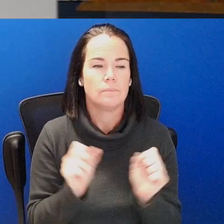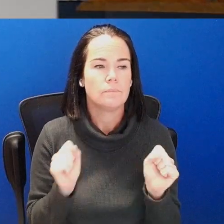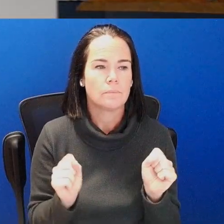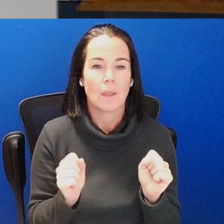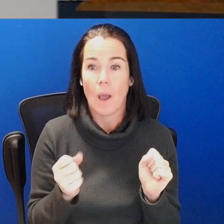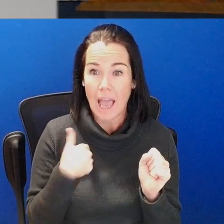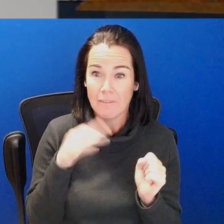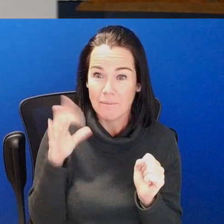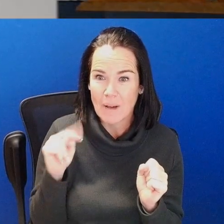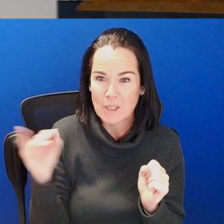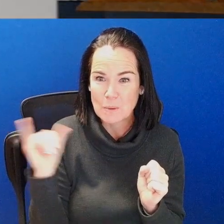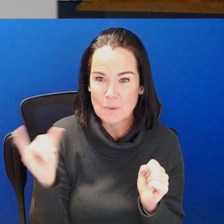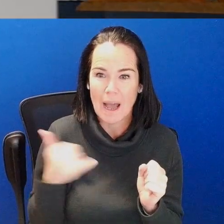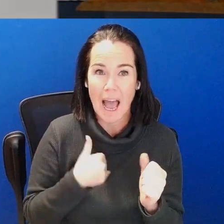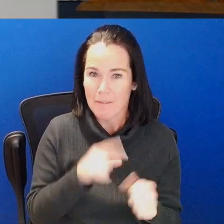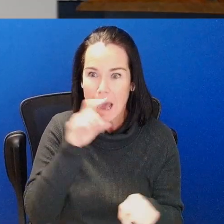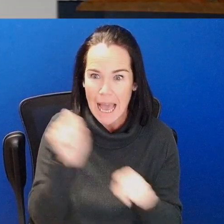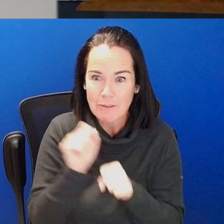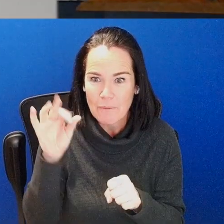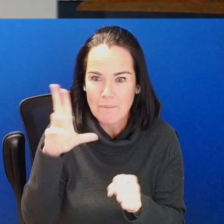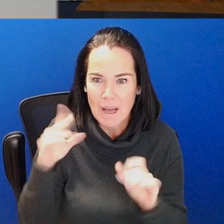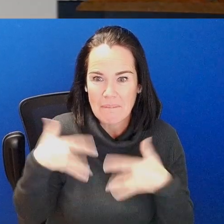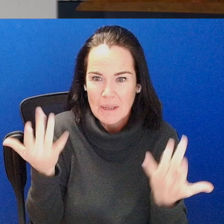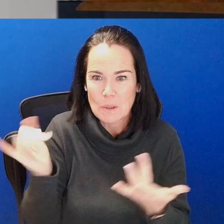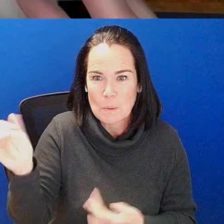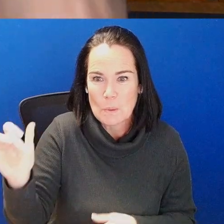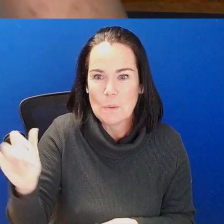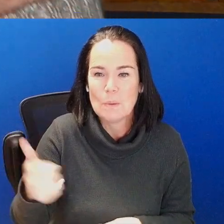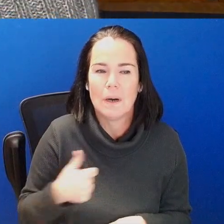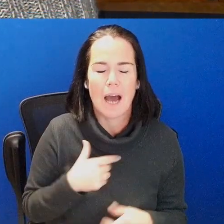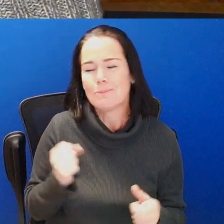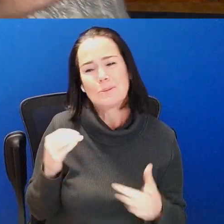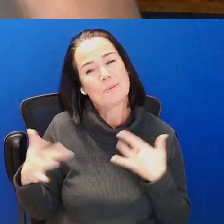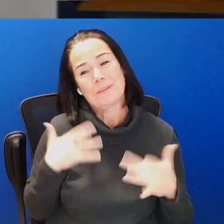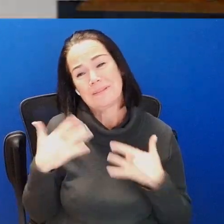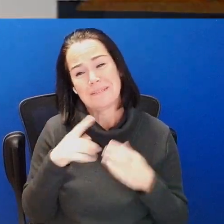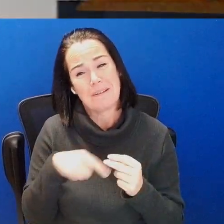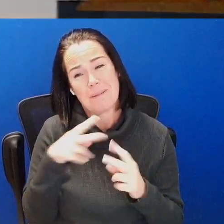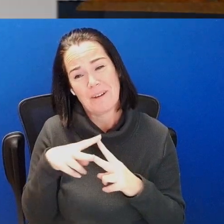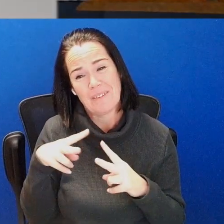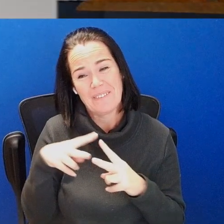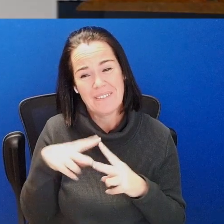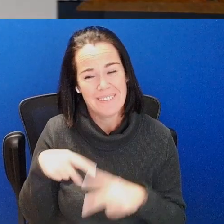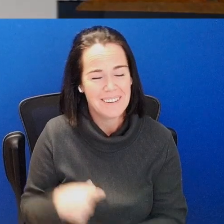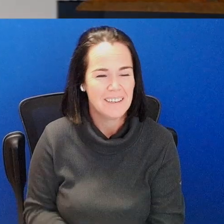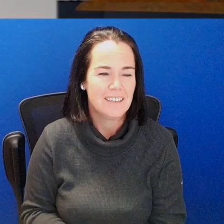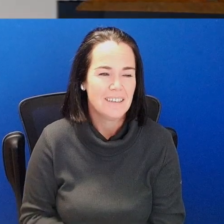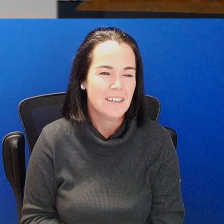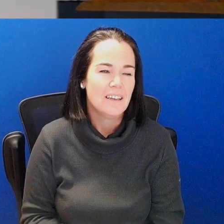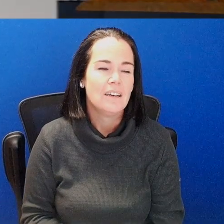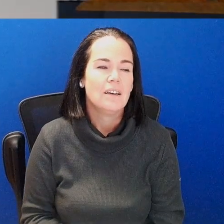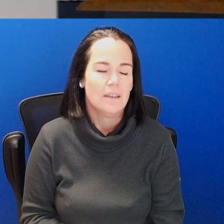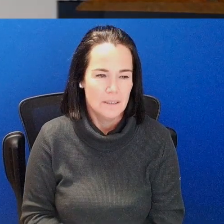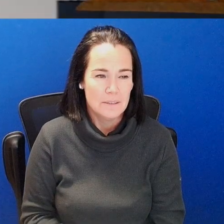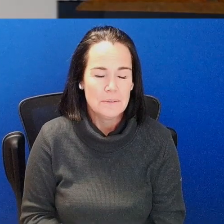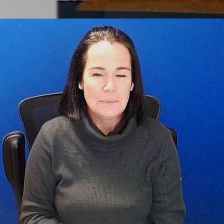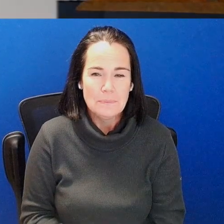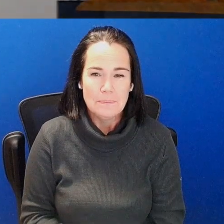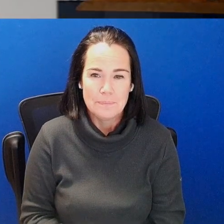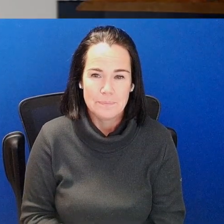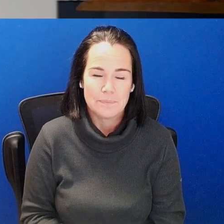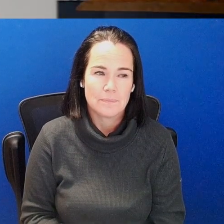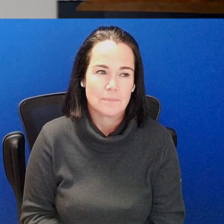I got fun stuff. I have actual fun stuff, y'all. I'm so excited about it. All right, let's